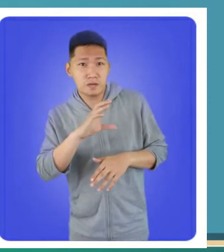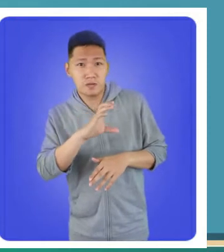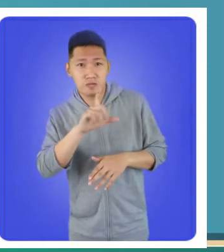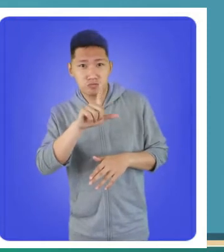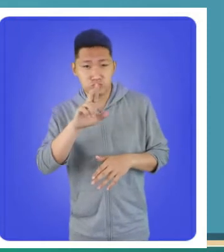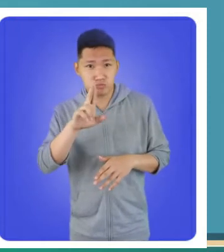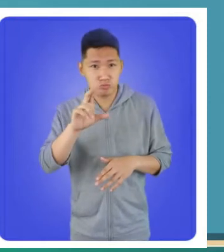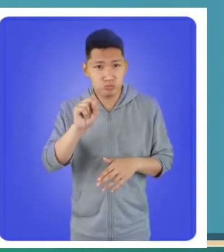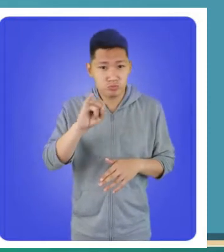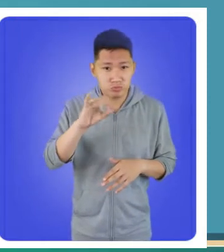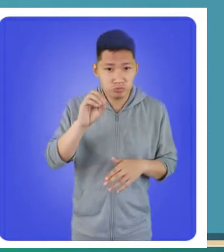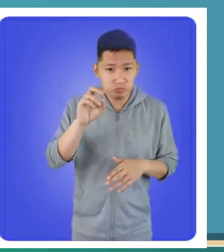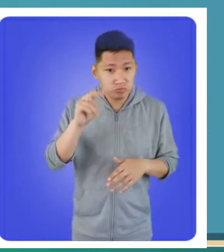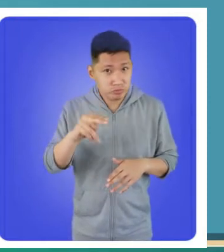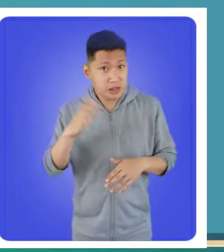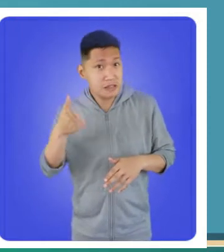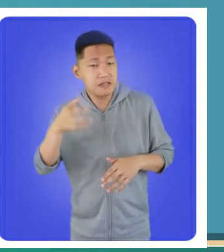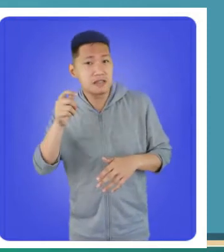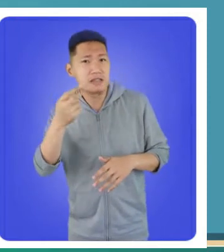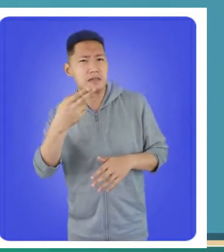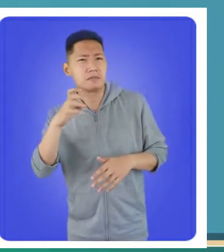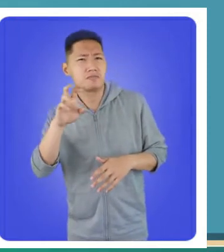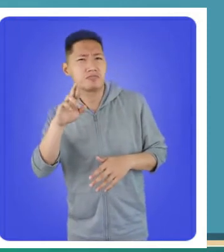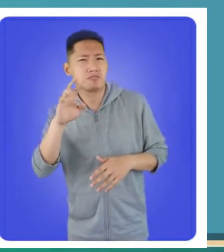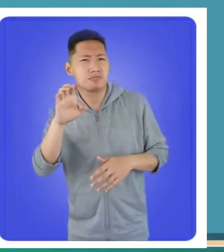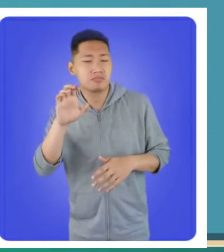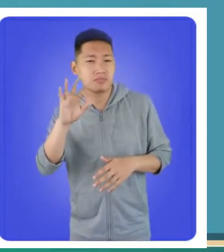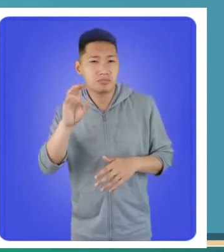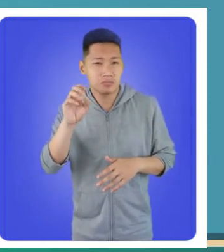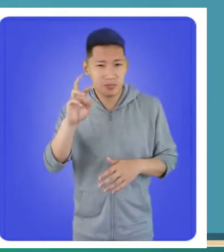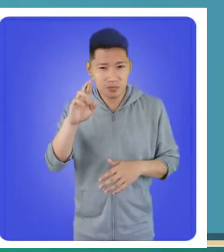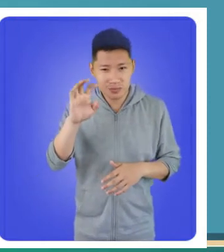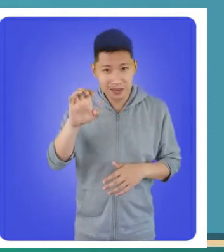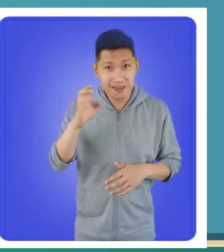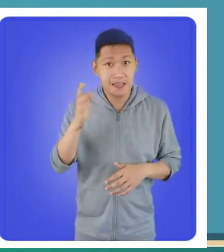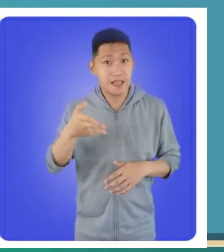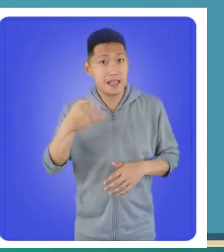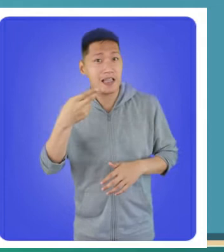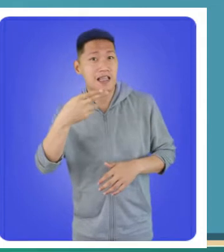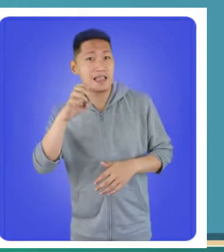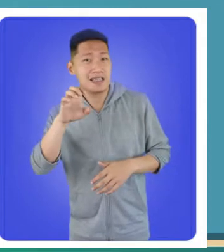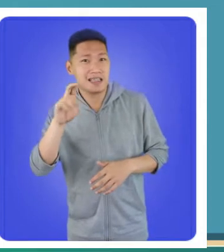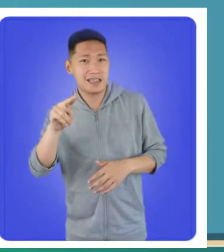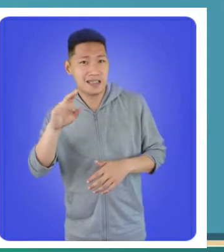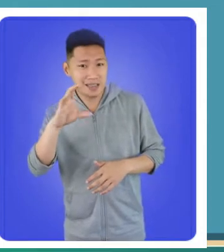conclusion, therefore, hence, that is why, and thus.